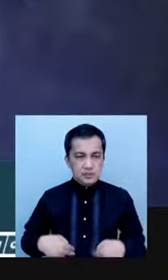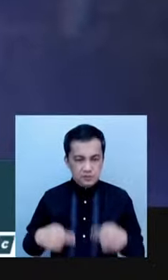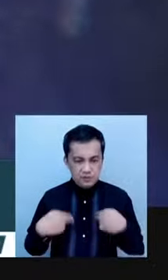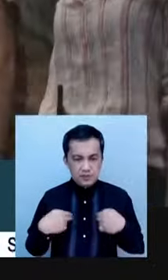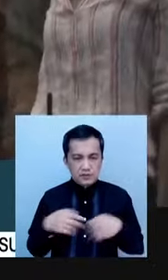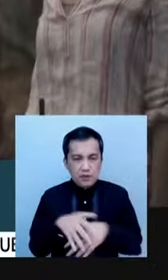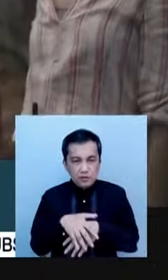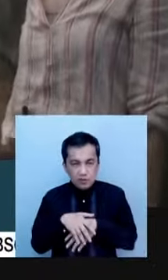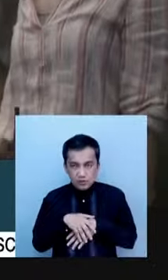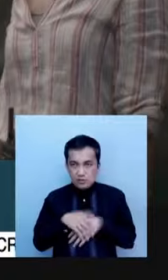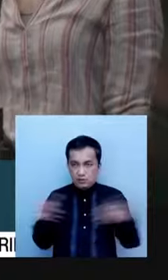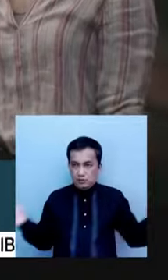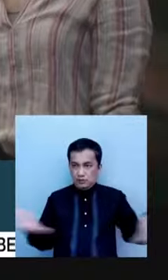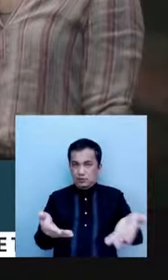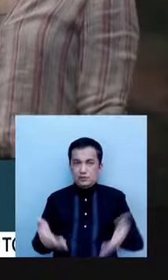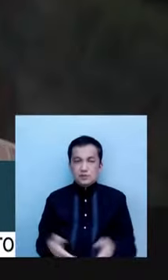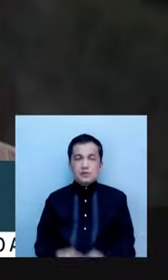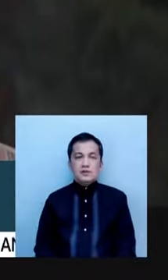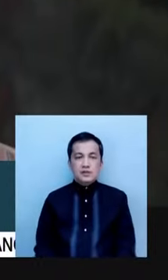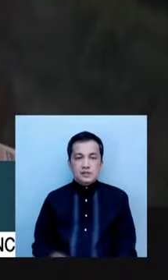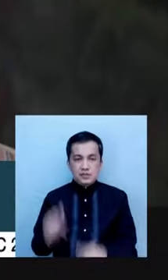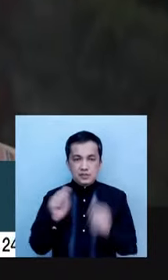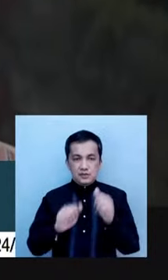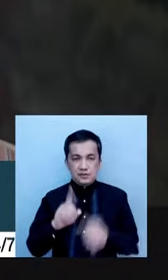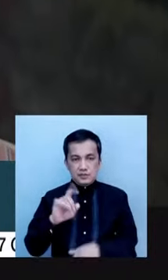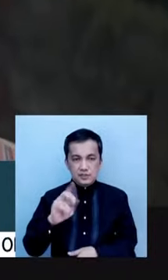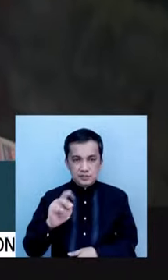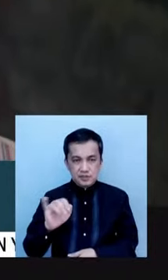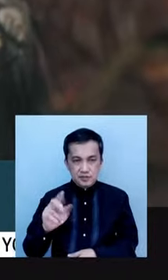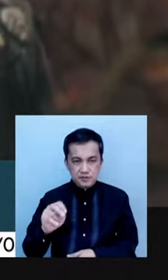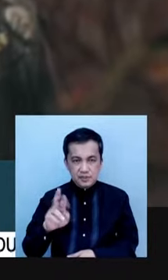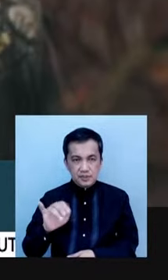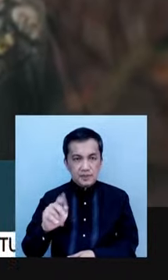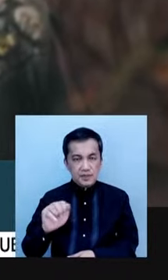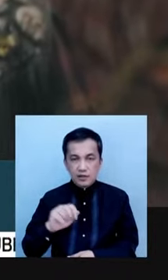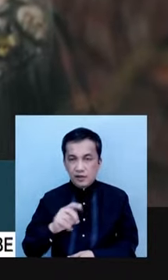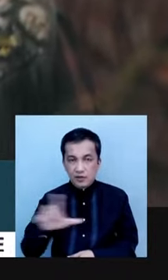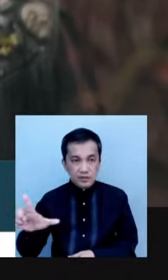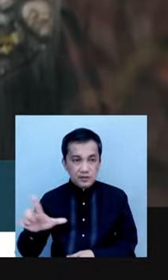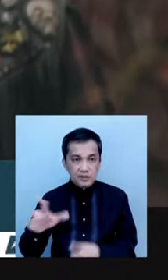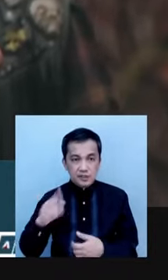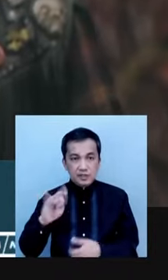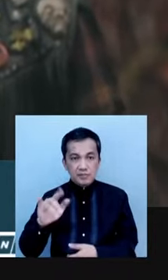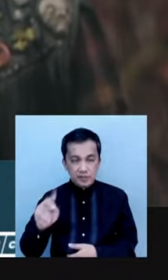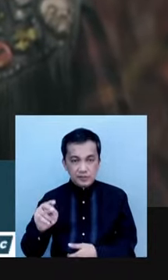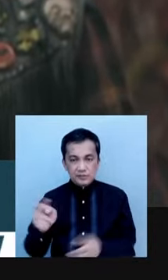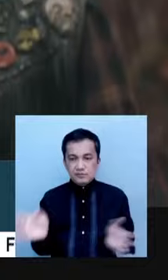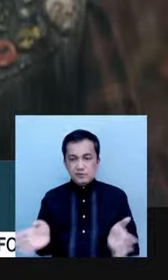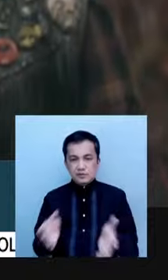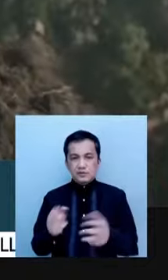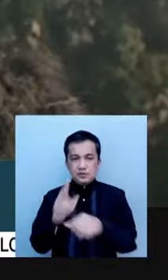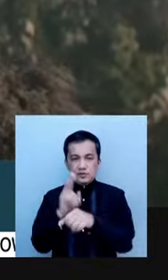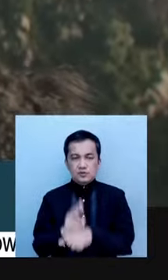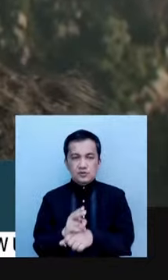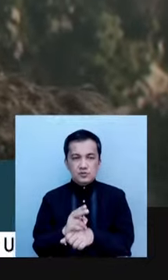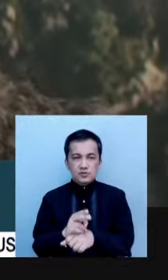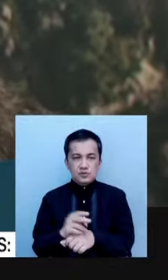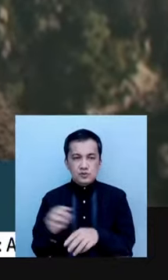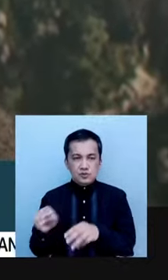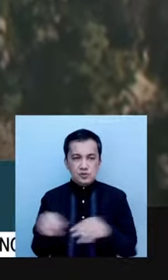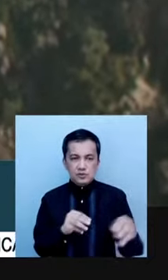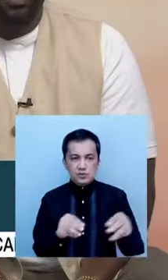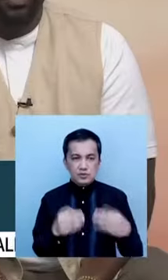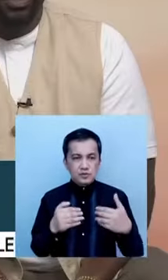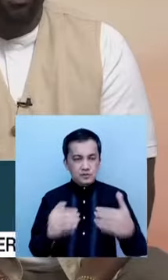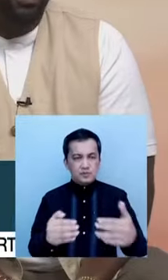monsters to shine, so actors like Dan Stevens, Rebecca Hall, and Brian Tyree Henry are used just to move the plot forward and